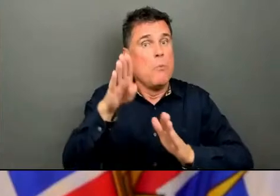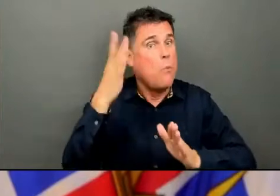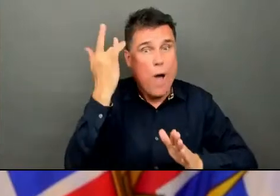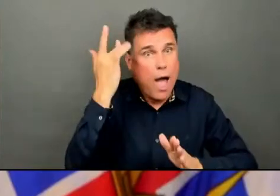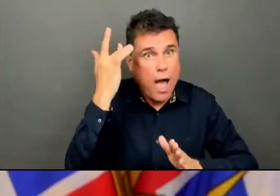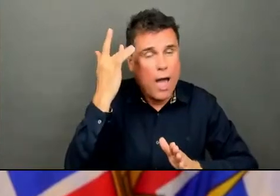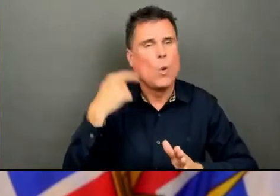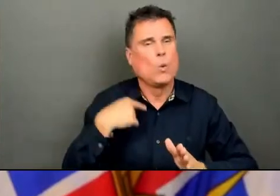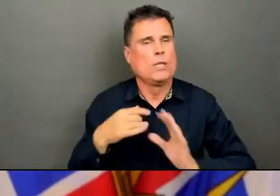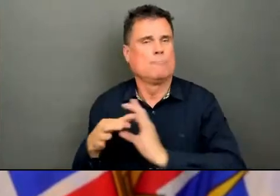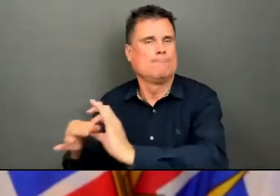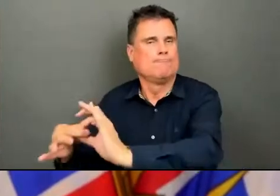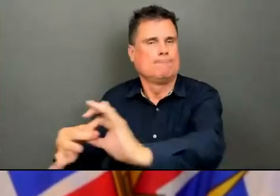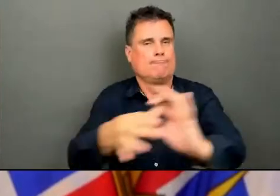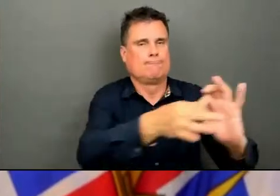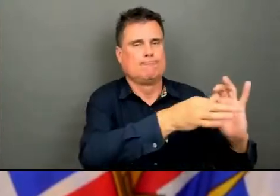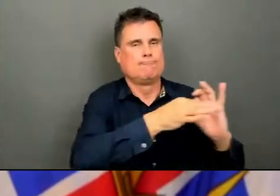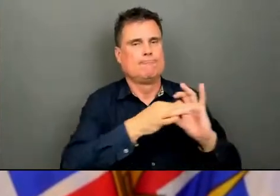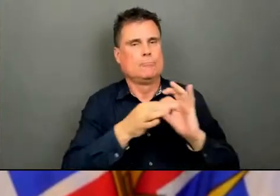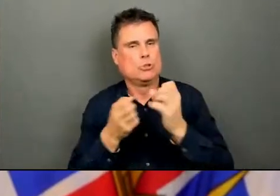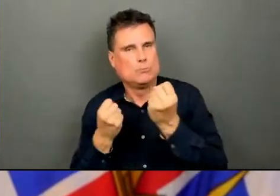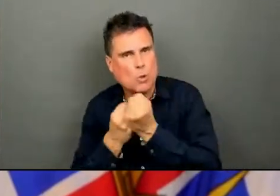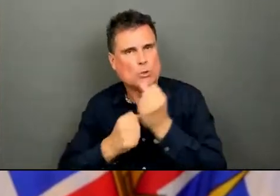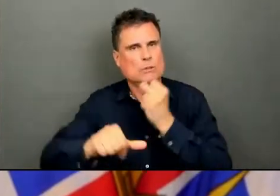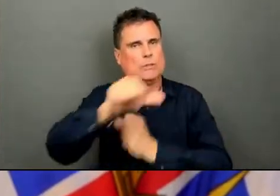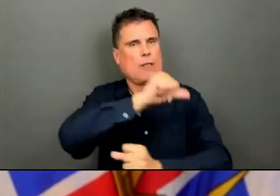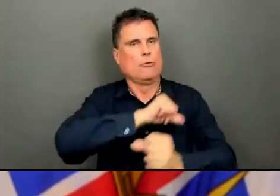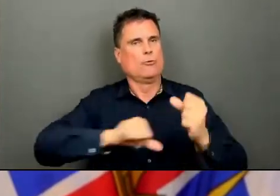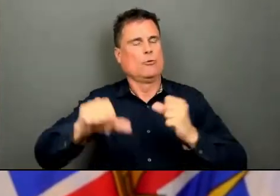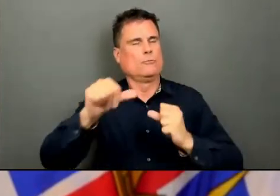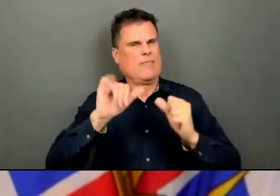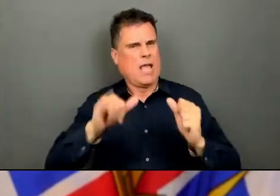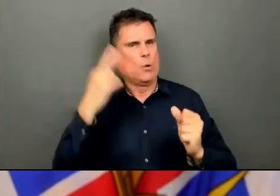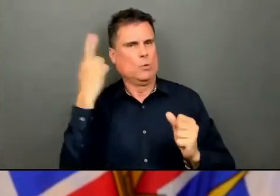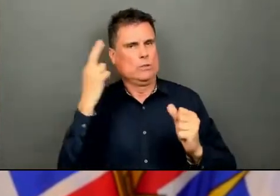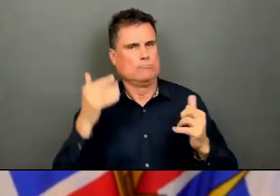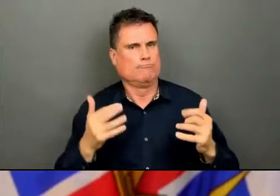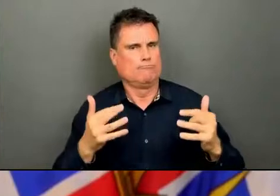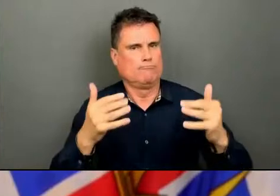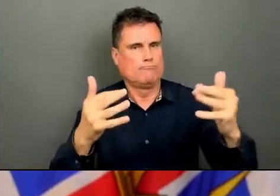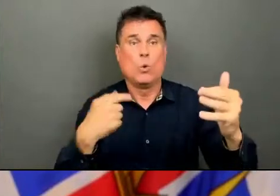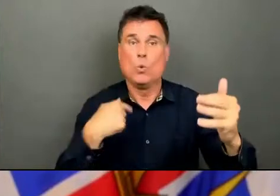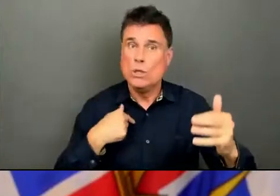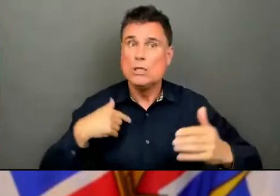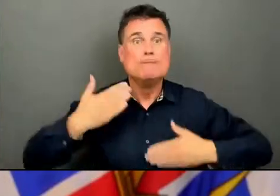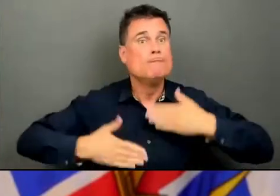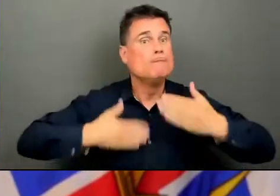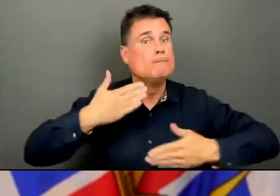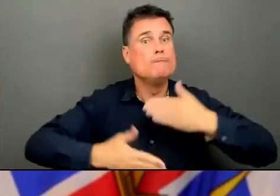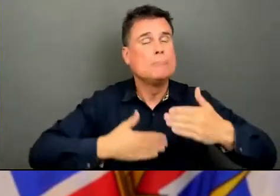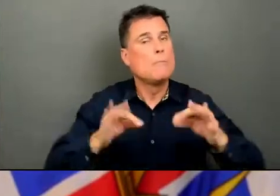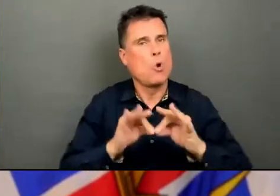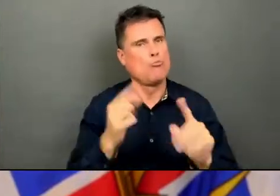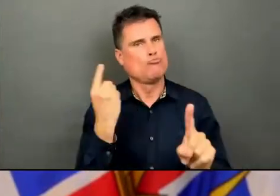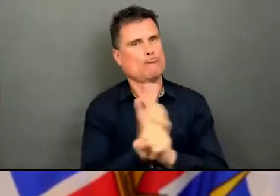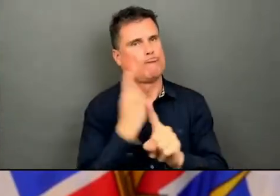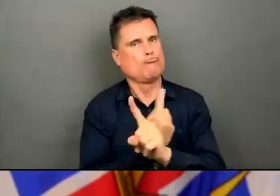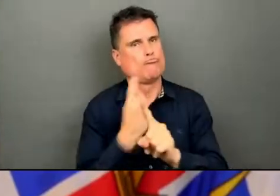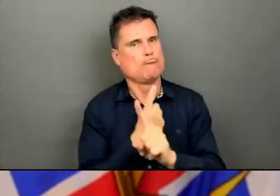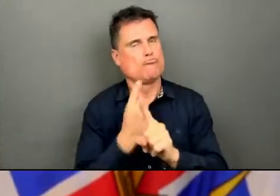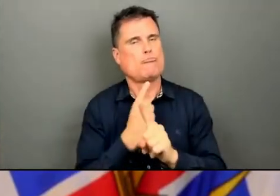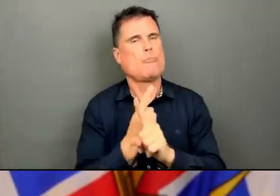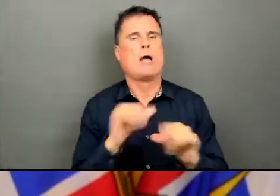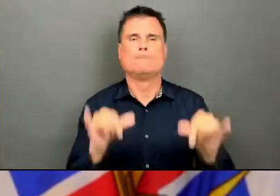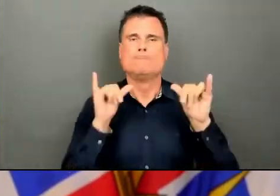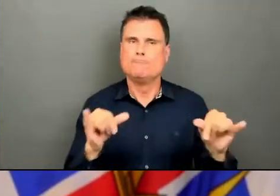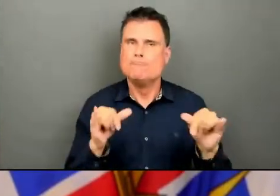part, and supporting others to do the same. We've done things right, and we've done the right things, and we need to keep going. As